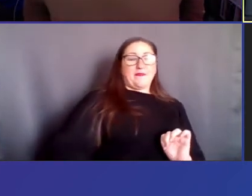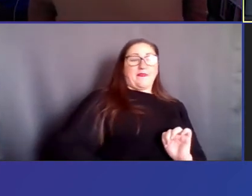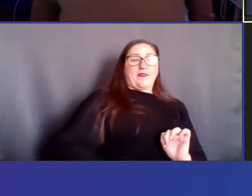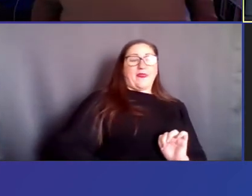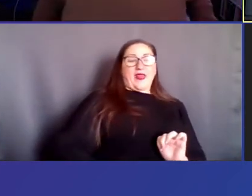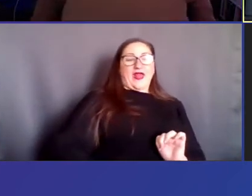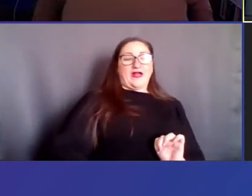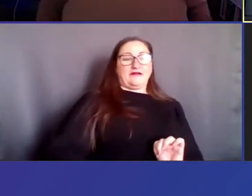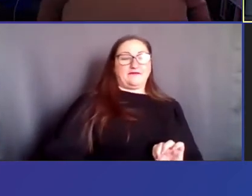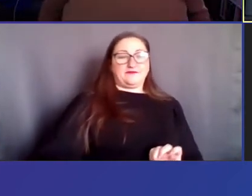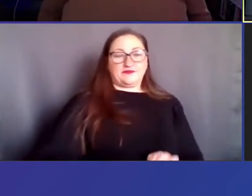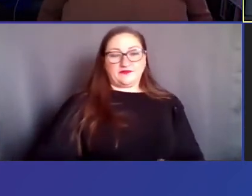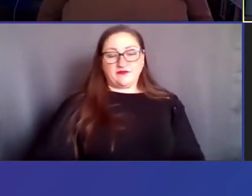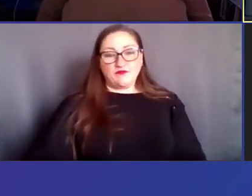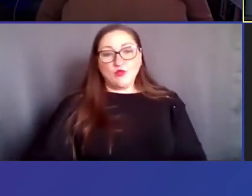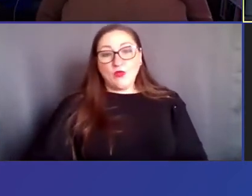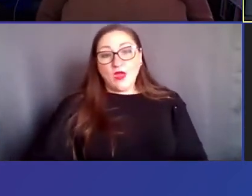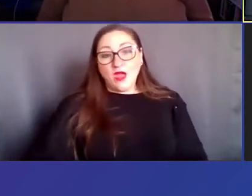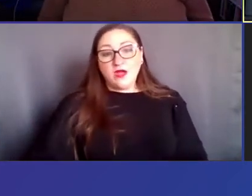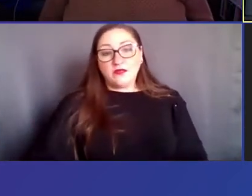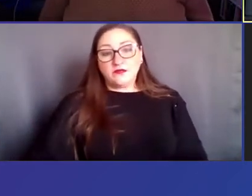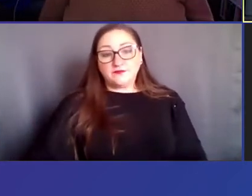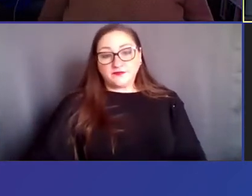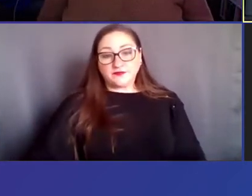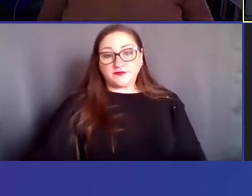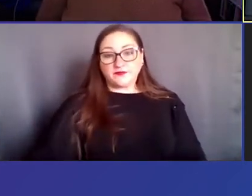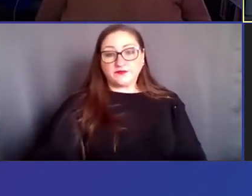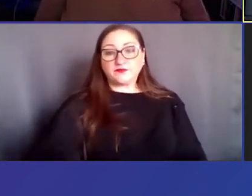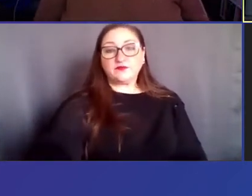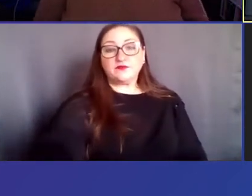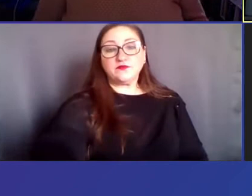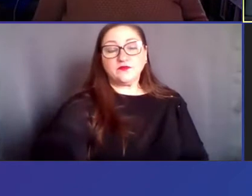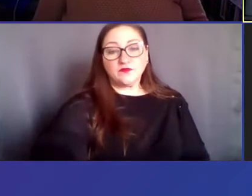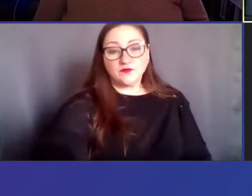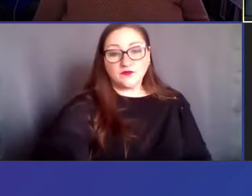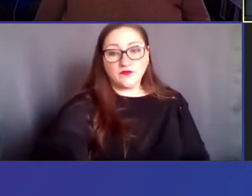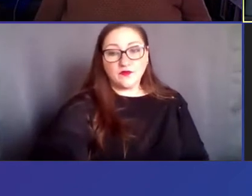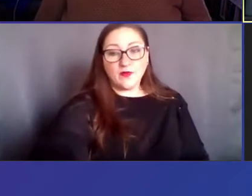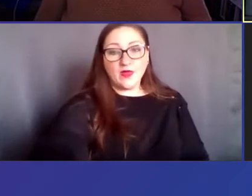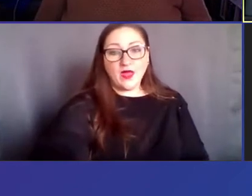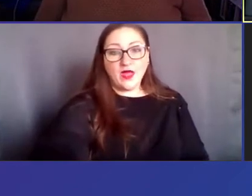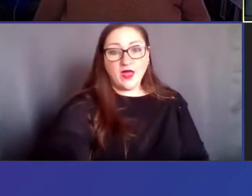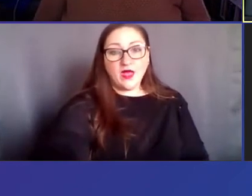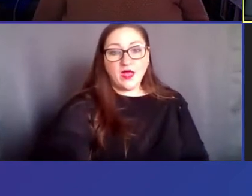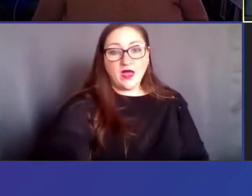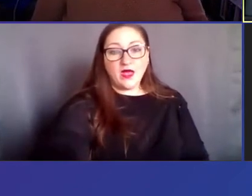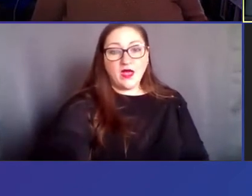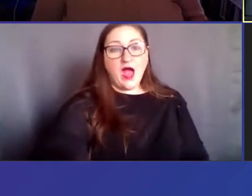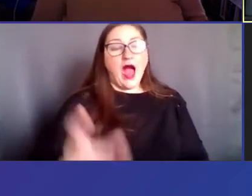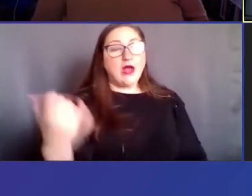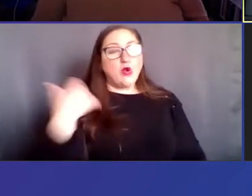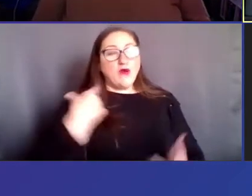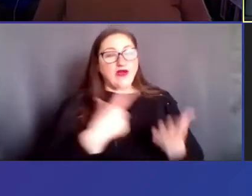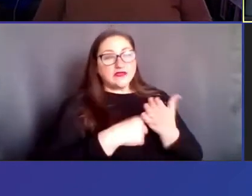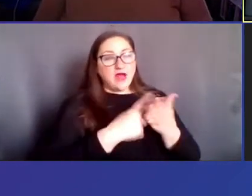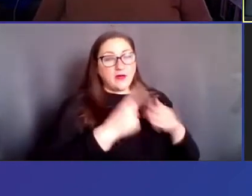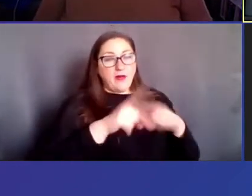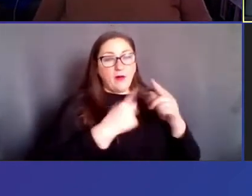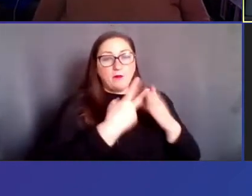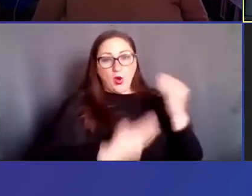I'd love to speak to, I don't know if I can speak to both of them, but I'm happy to speak to one of them. Something that